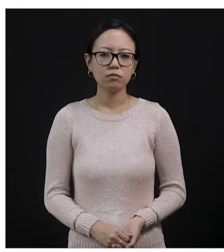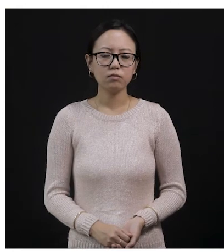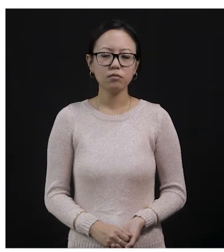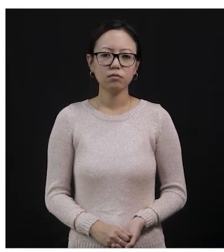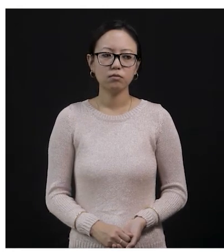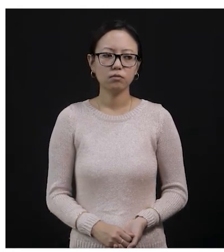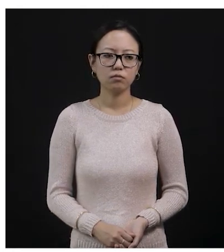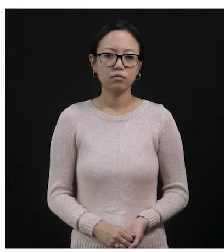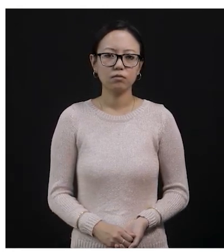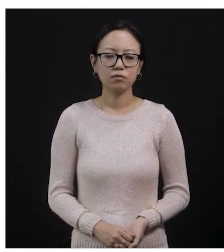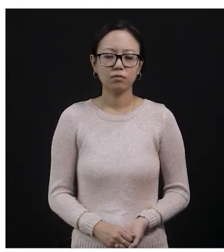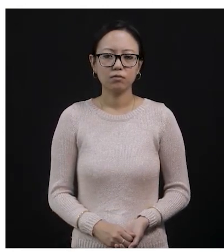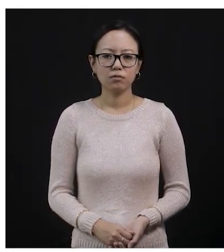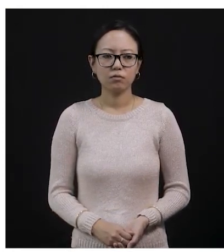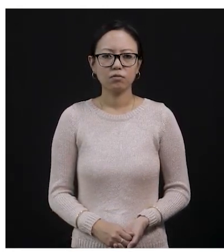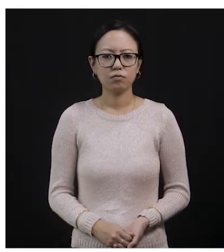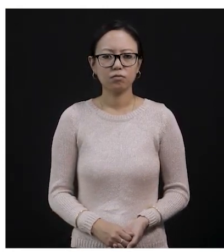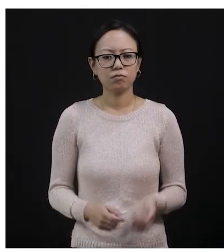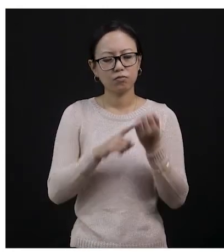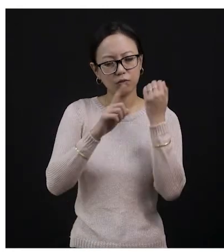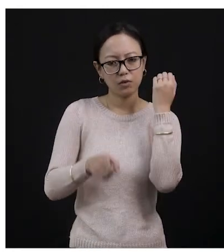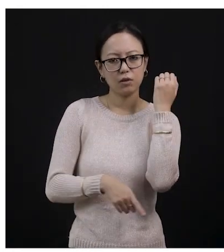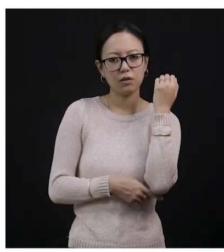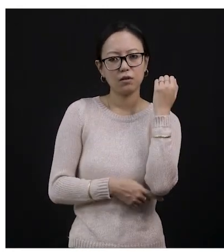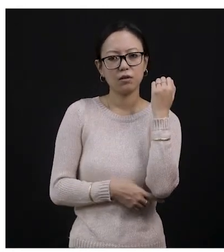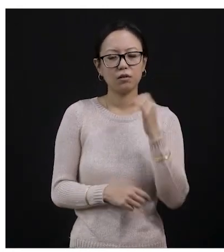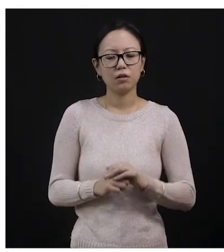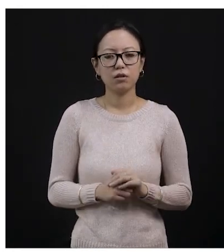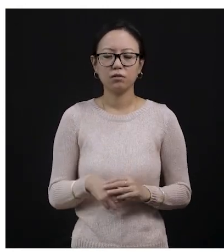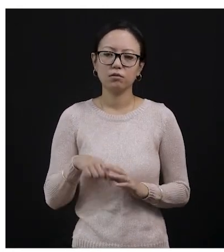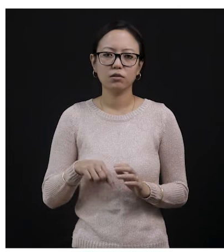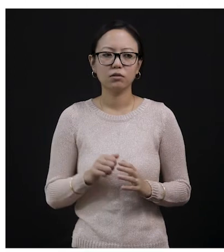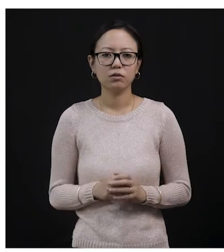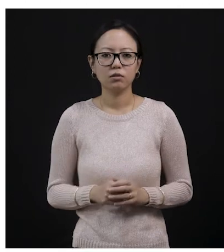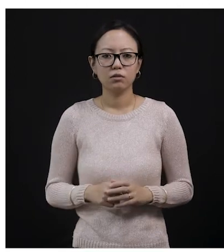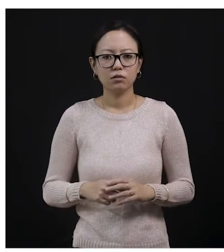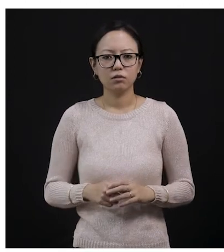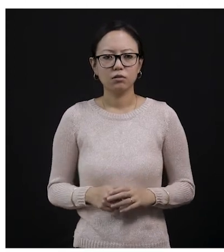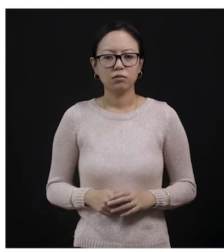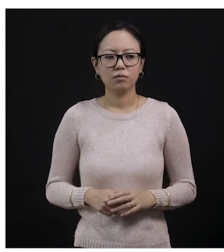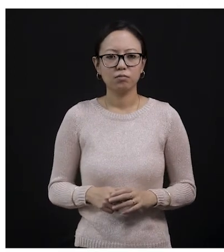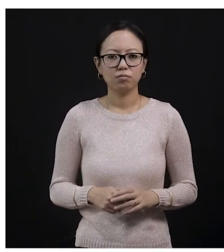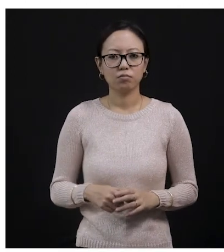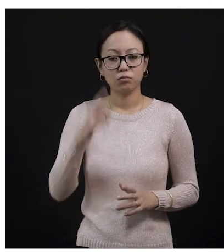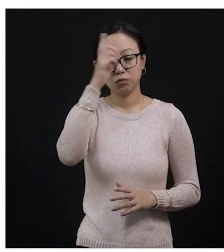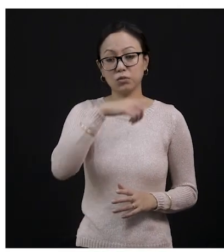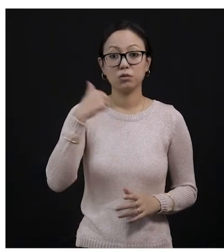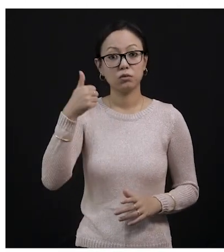Let us see the last part of a plant. Very attractive, yes,